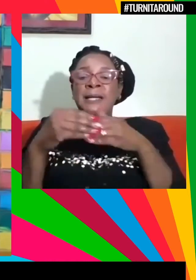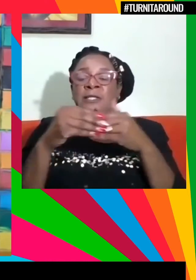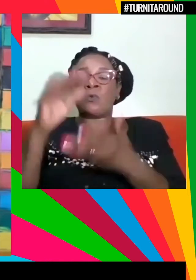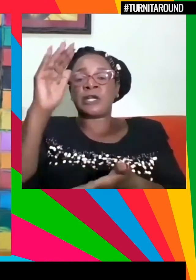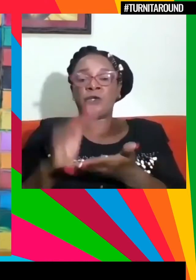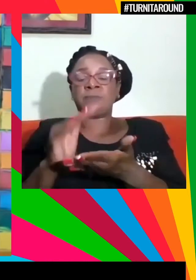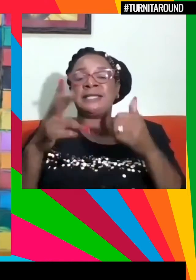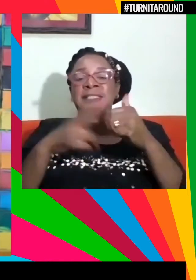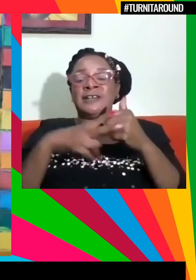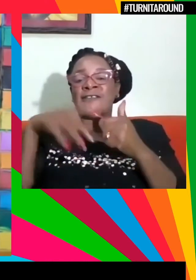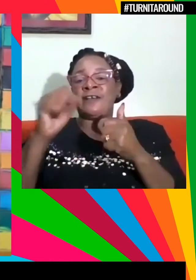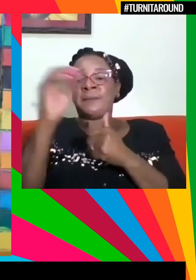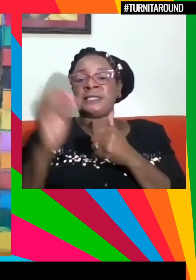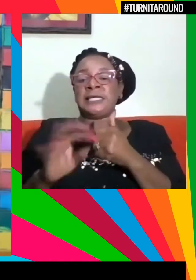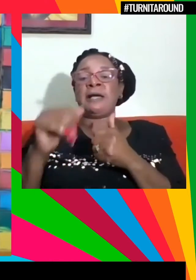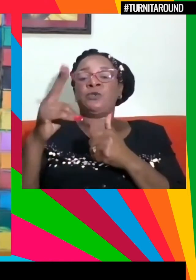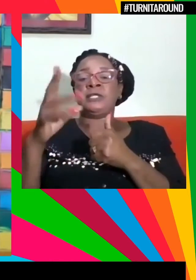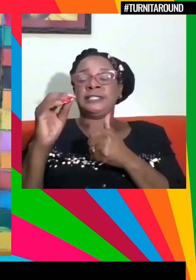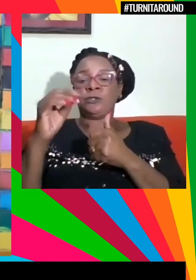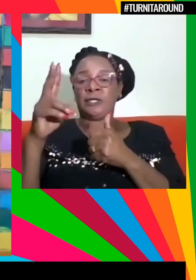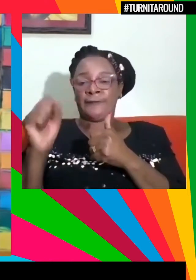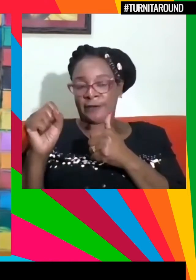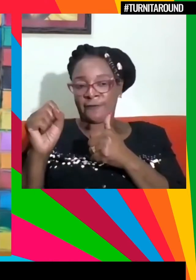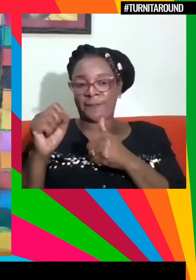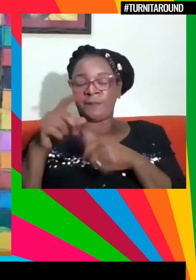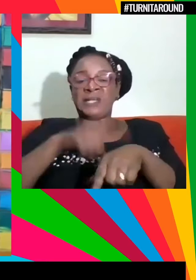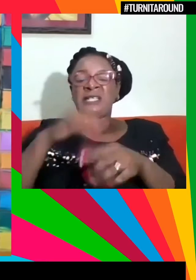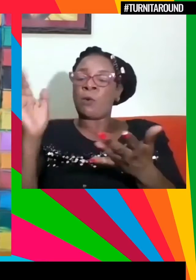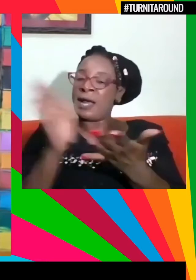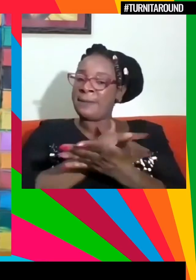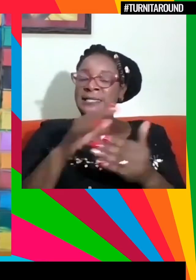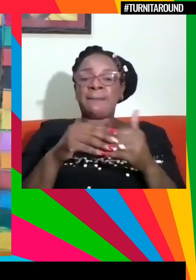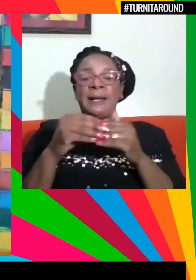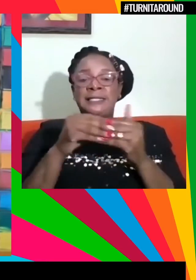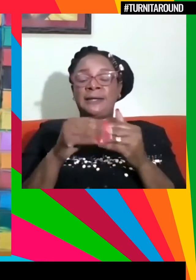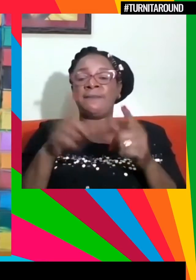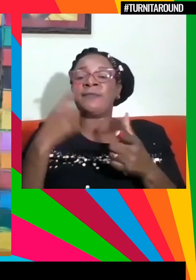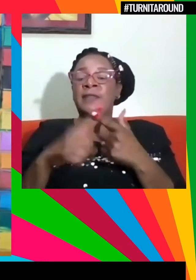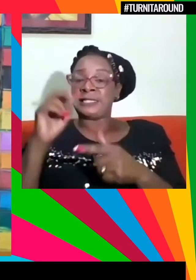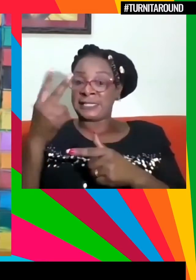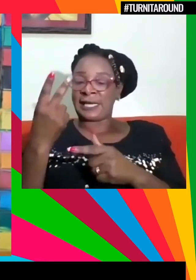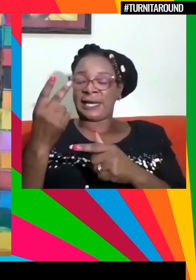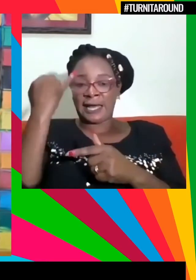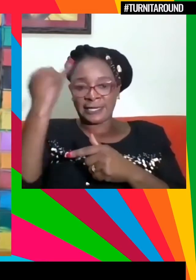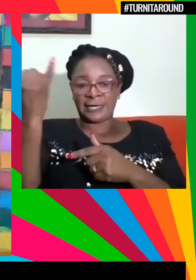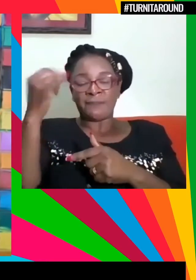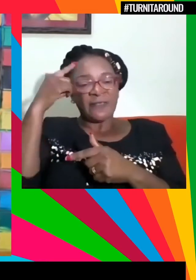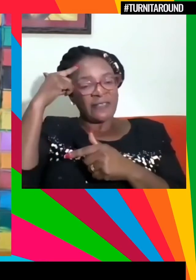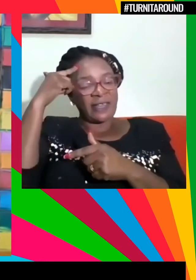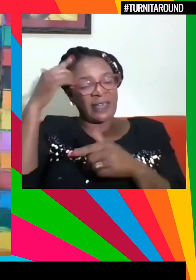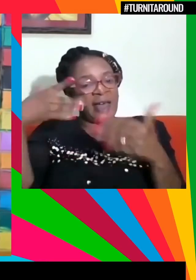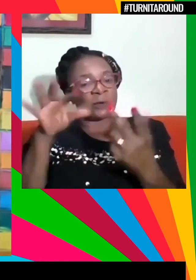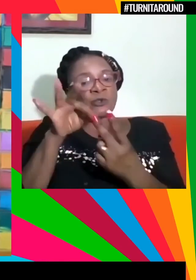by 2025. After we've considered, can we eliminate that plastic? The second step in the strategy is to think about choosing